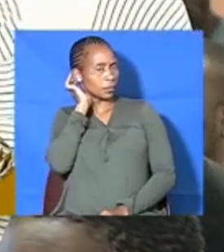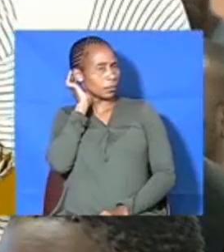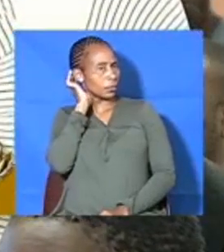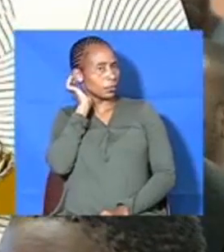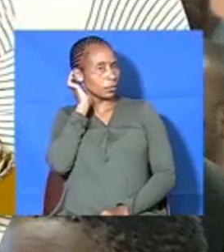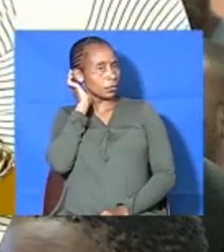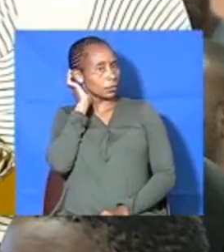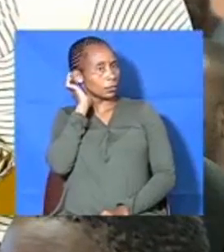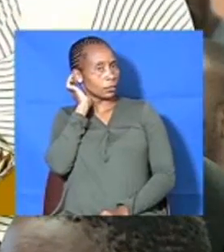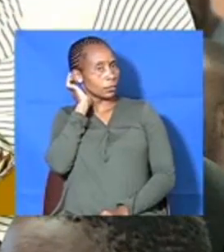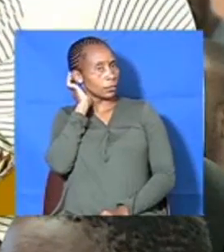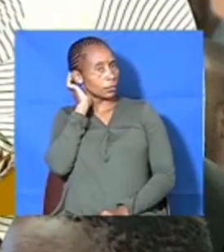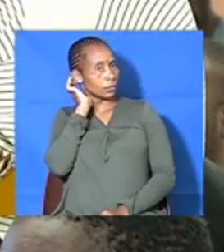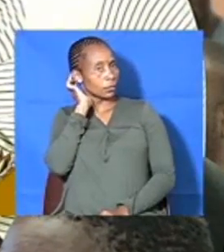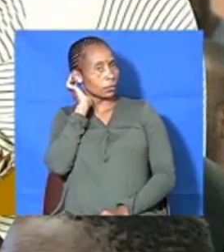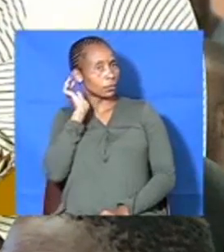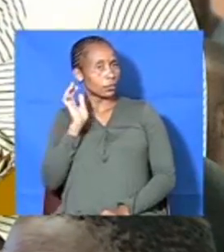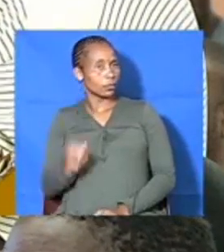situation, so